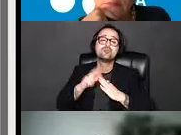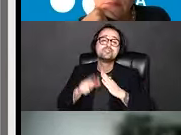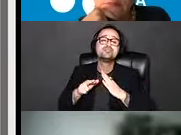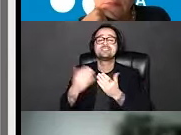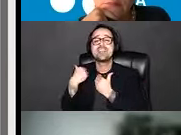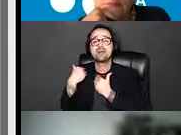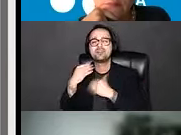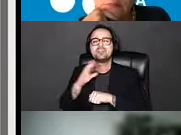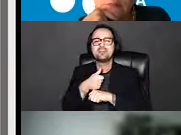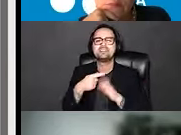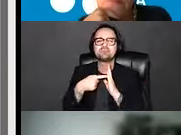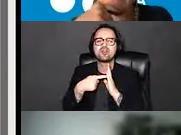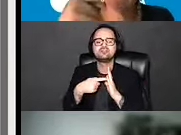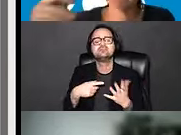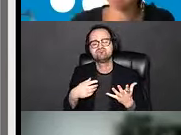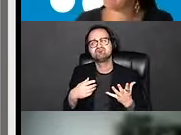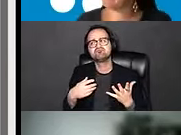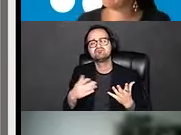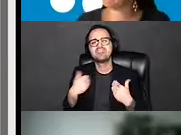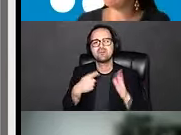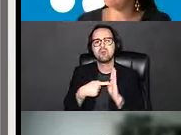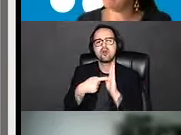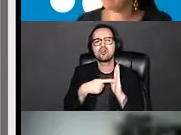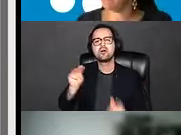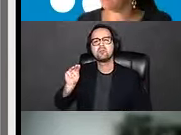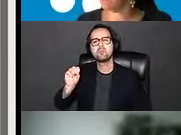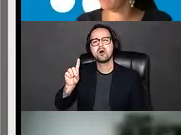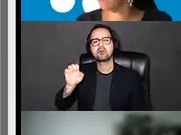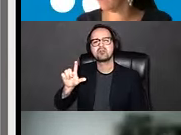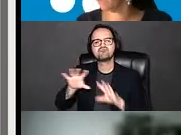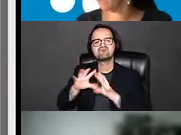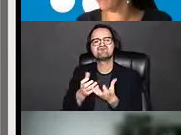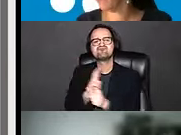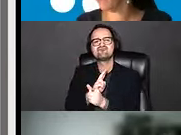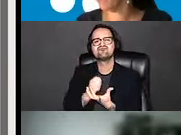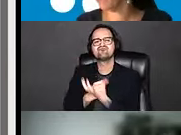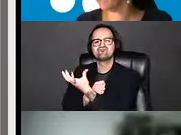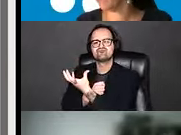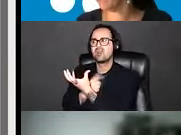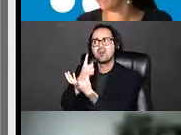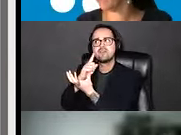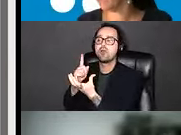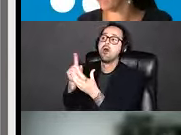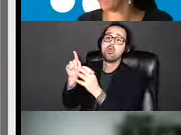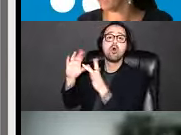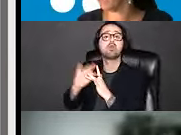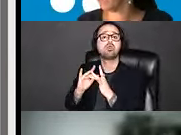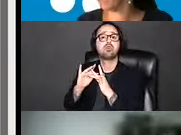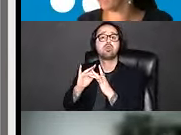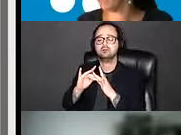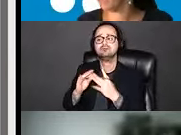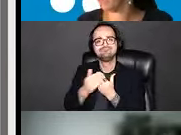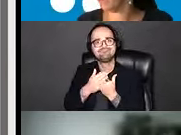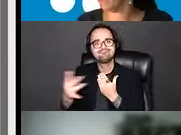to really have a model that you're actually using to move from talk to action, to move big ideas forward and get